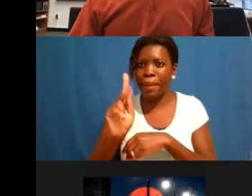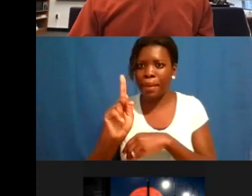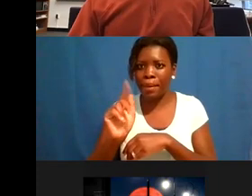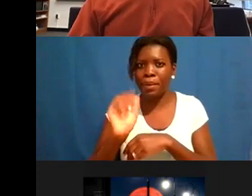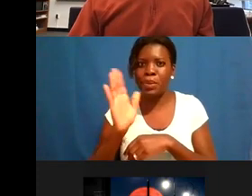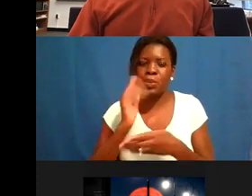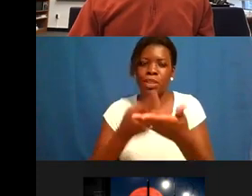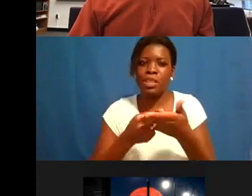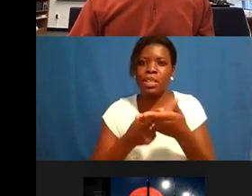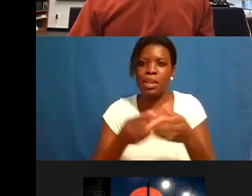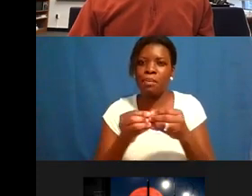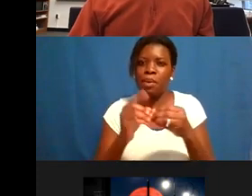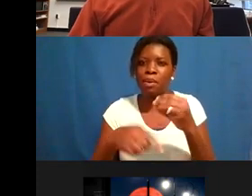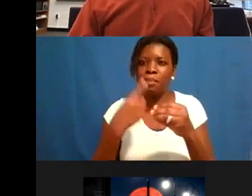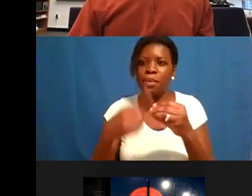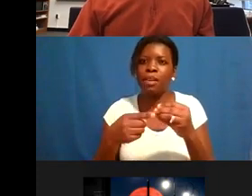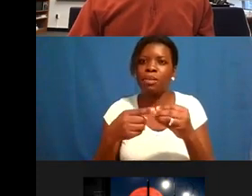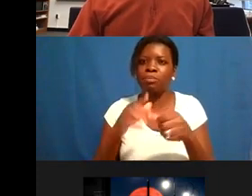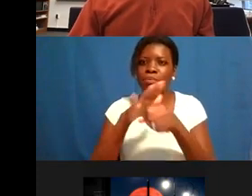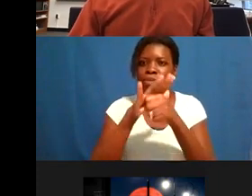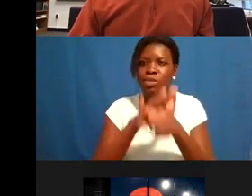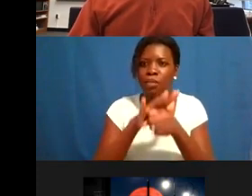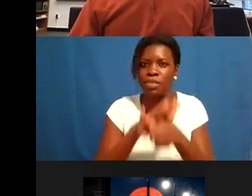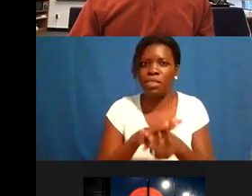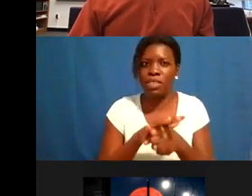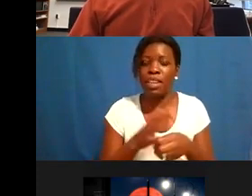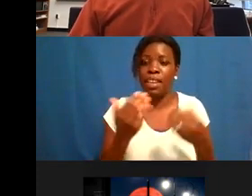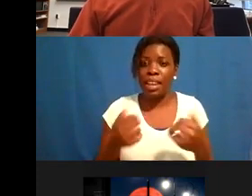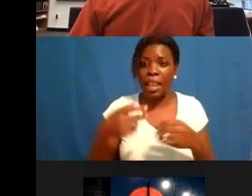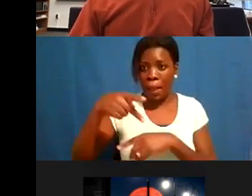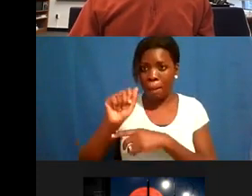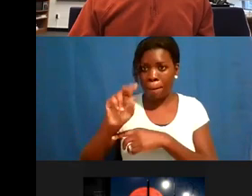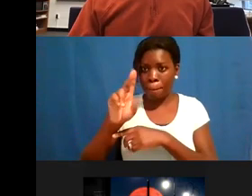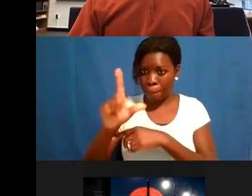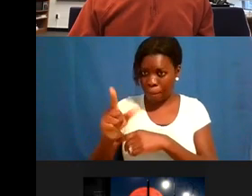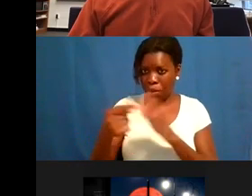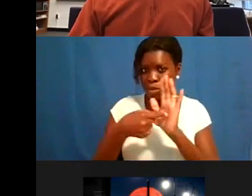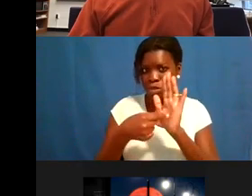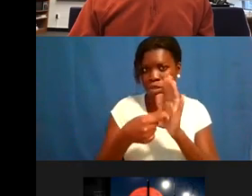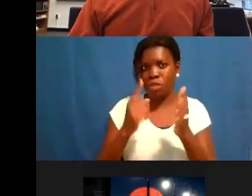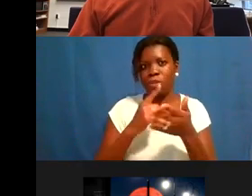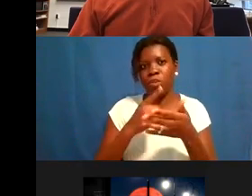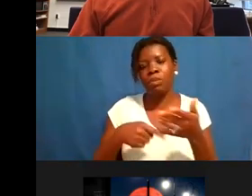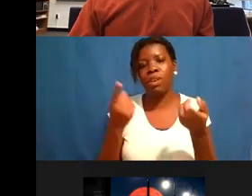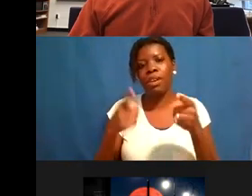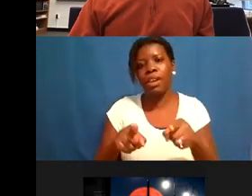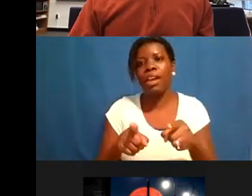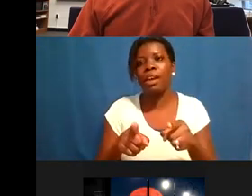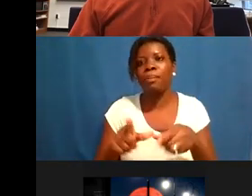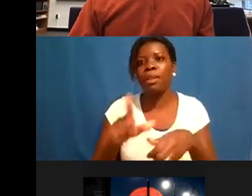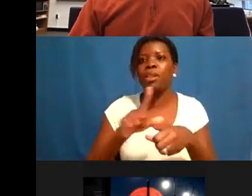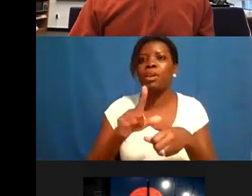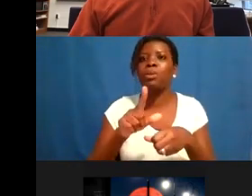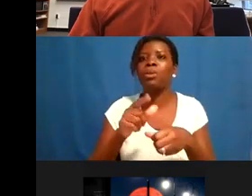Thank you, Paul. Hi, everyone. Okay, so now Paul has shown us what happens on the liquid when your cup is filled with water or